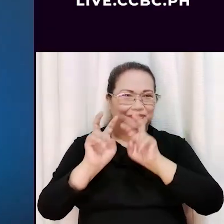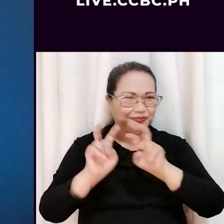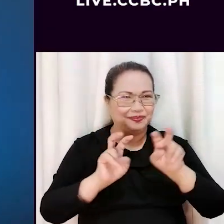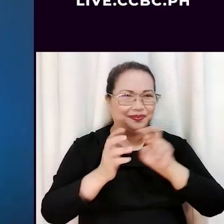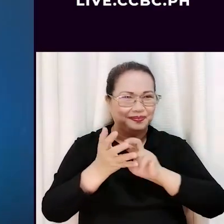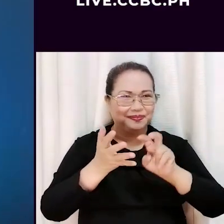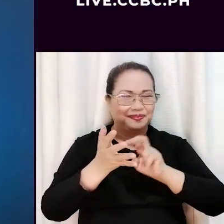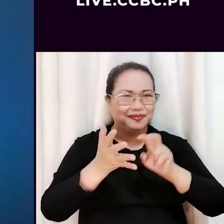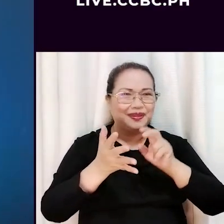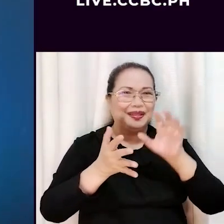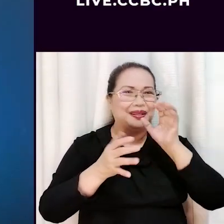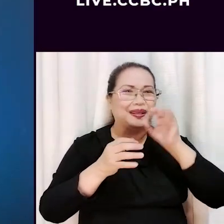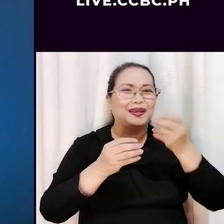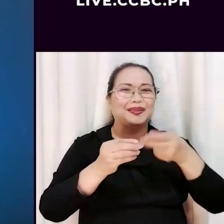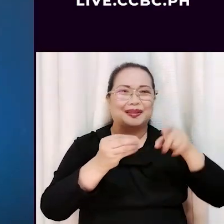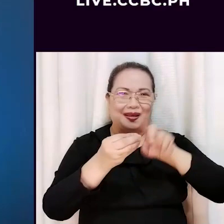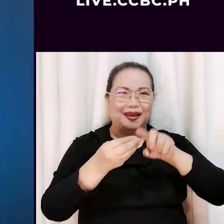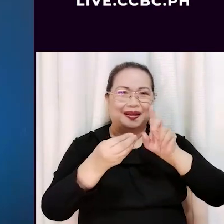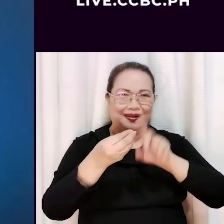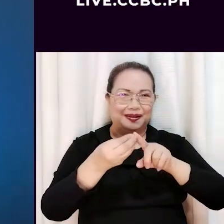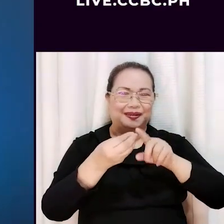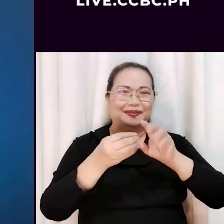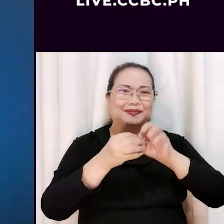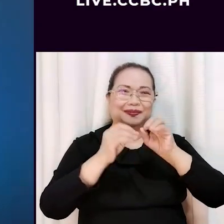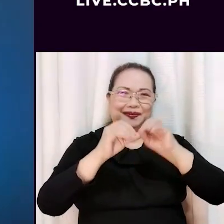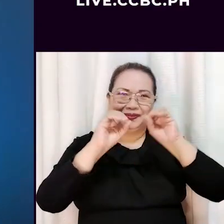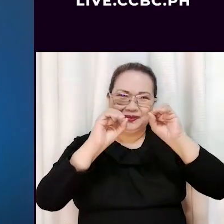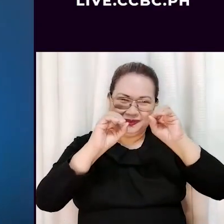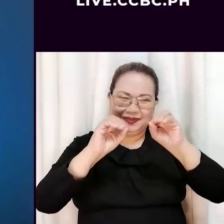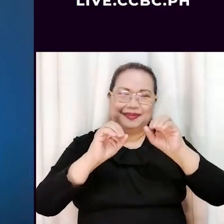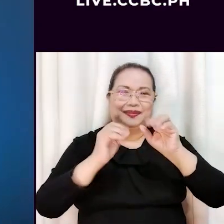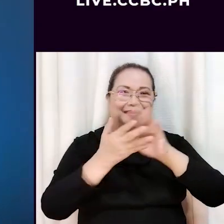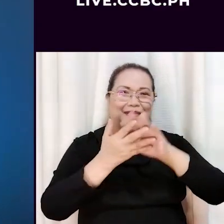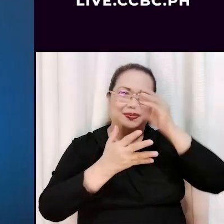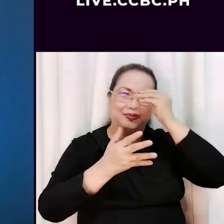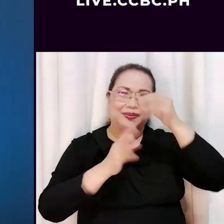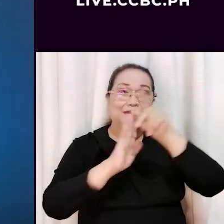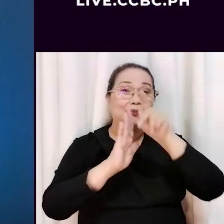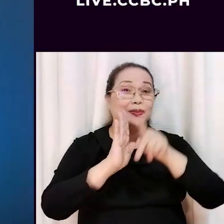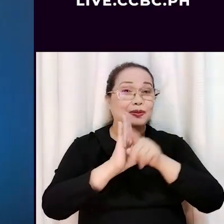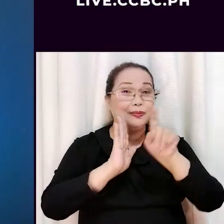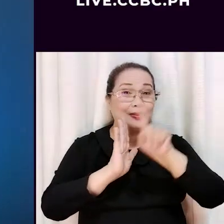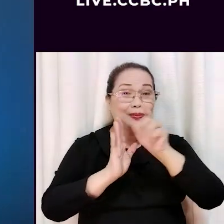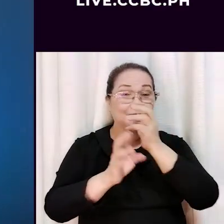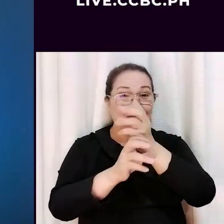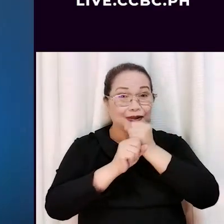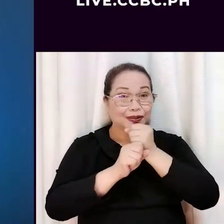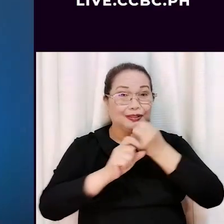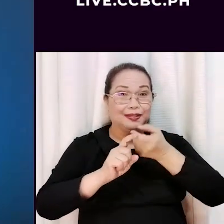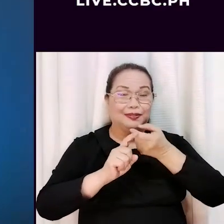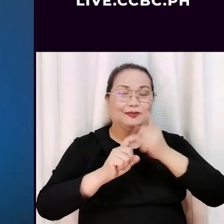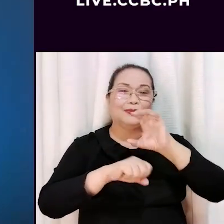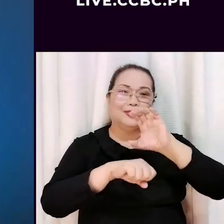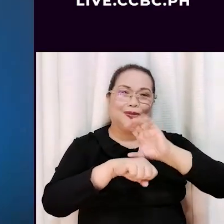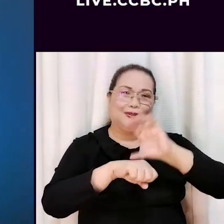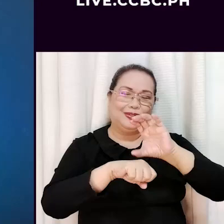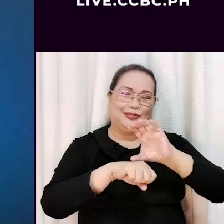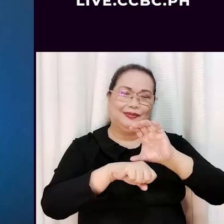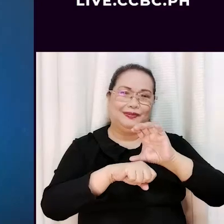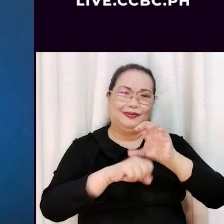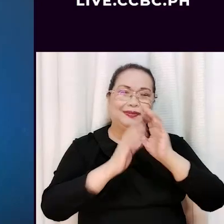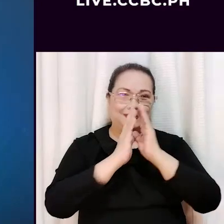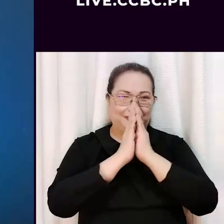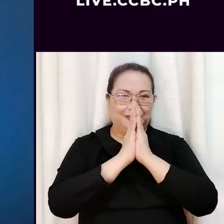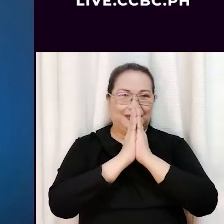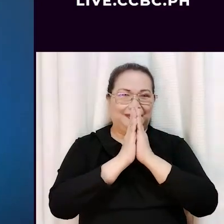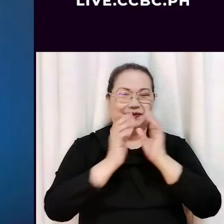with running commentaries, all right? And then we will learn the principles from our reading. Let's pray